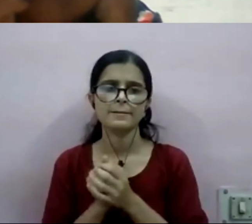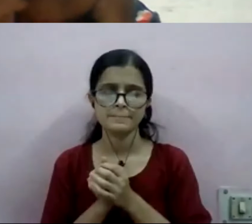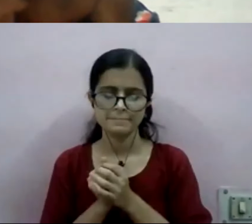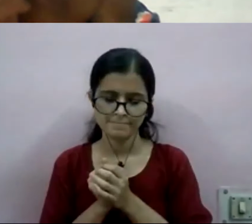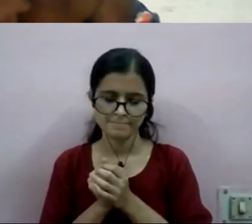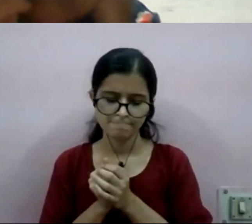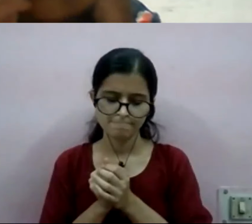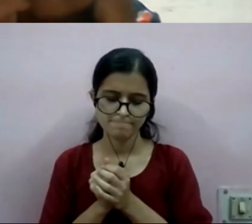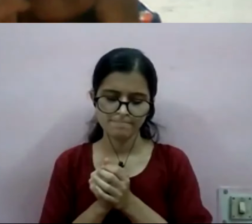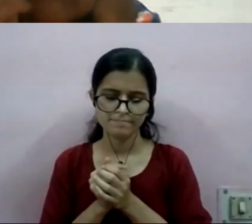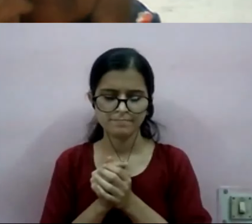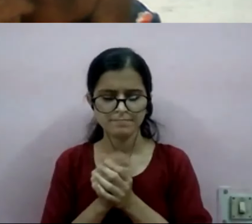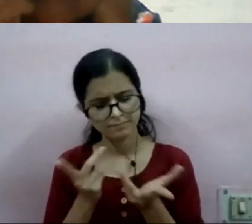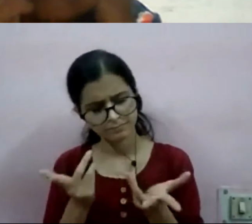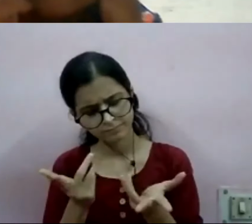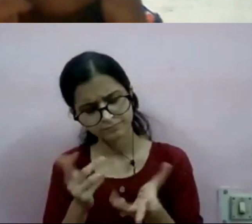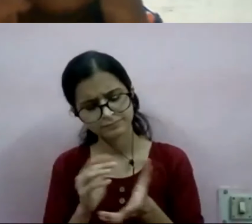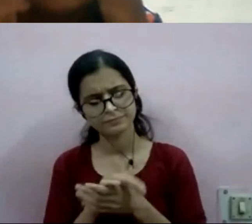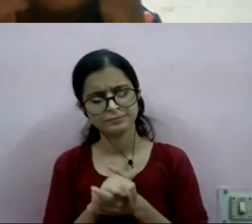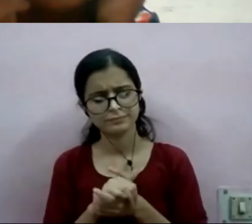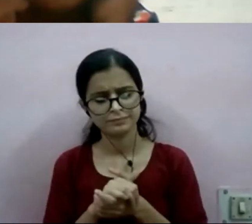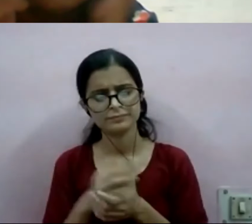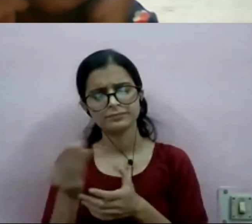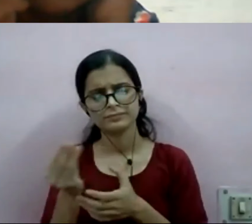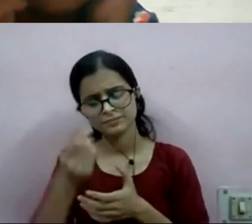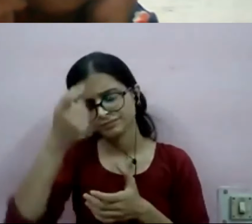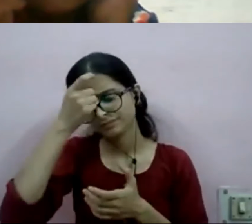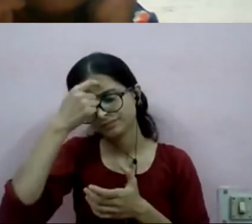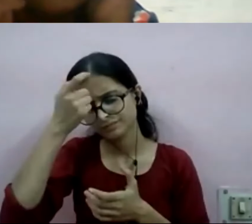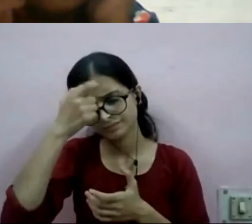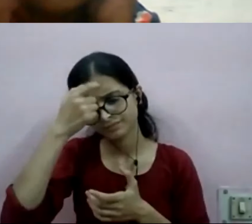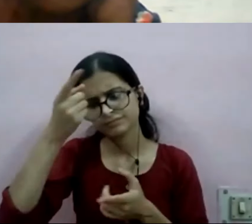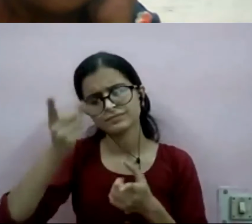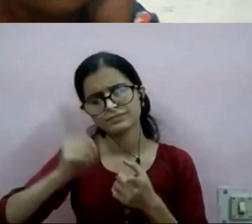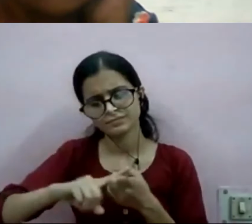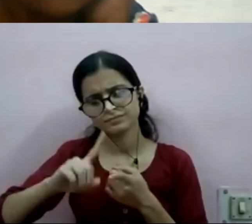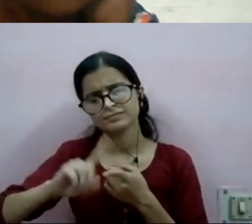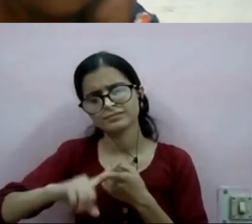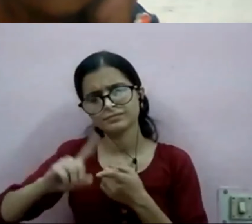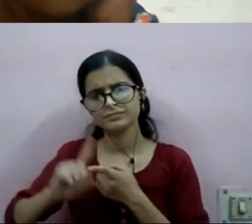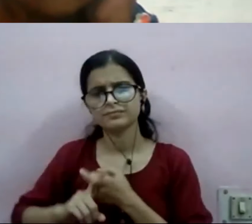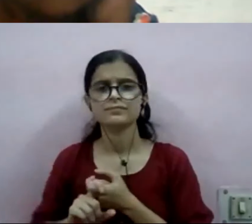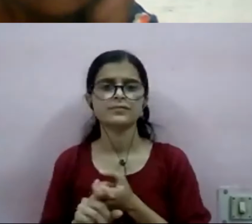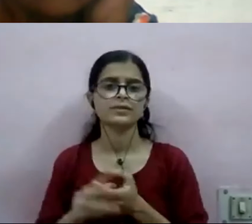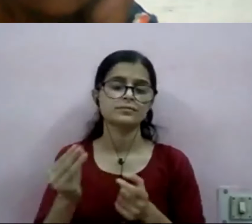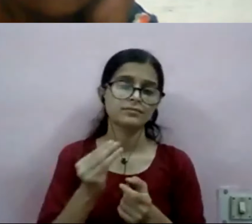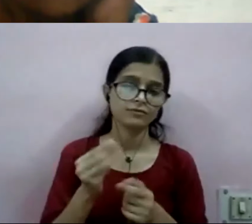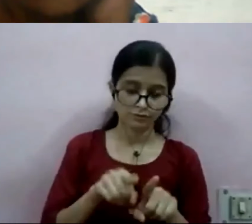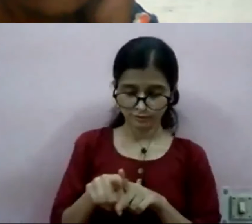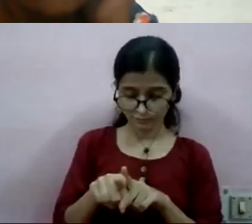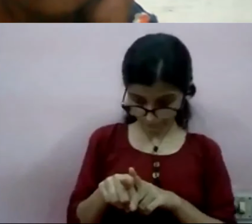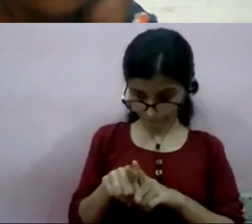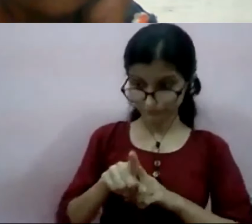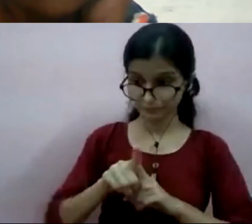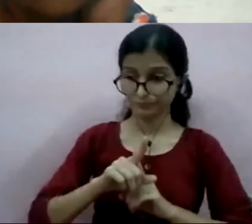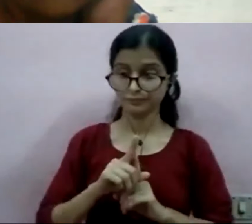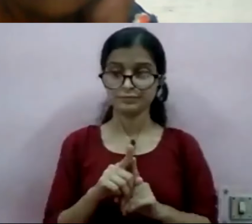not, then it sort of problematizes some of the things that we speak about in